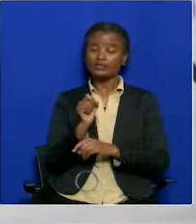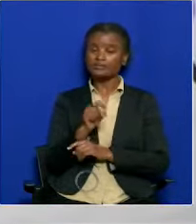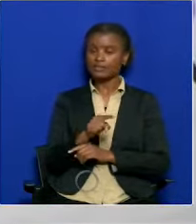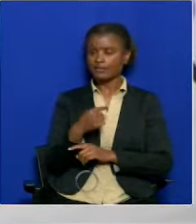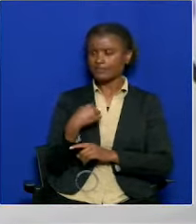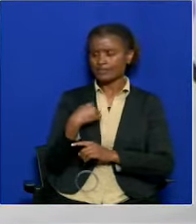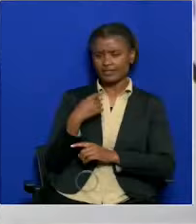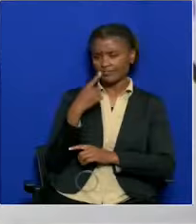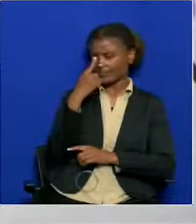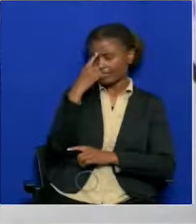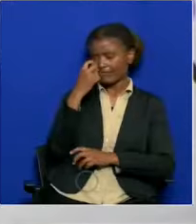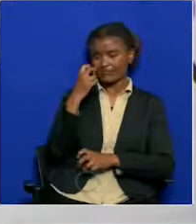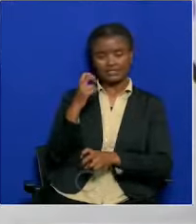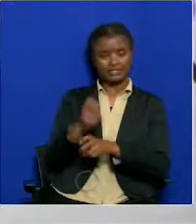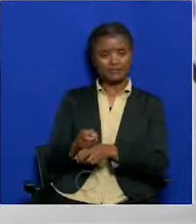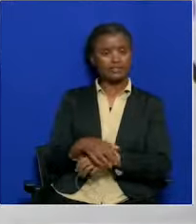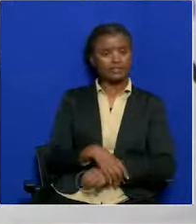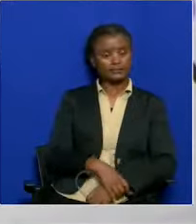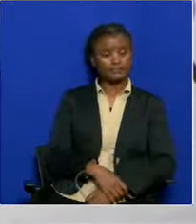comment?